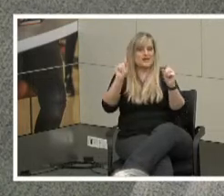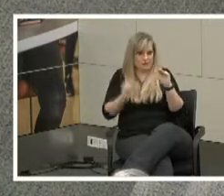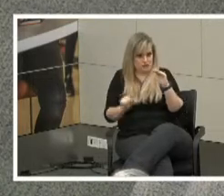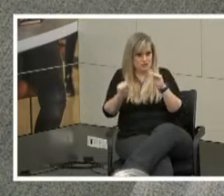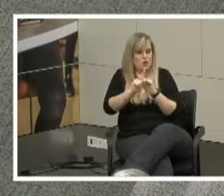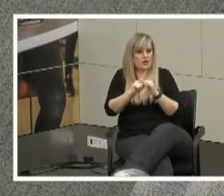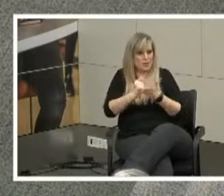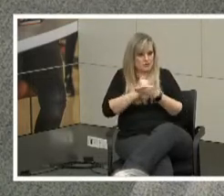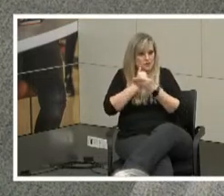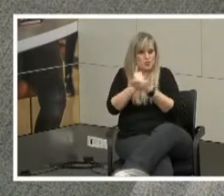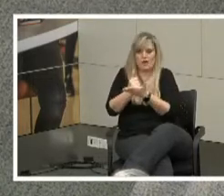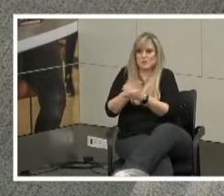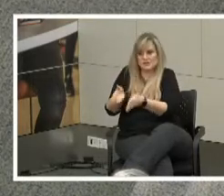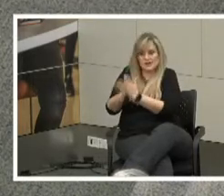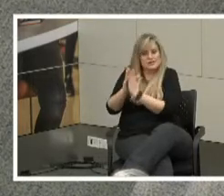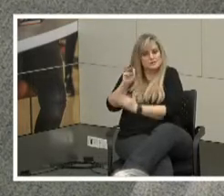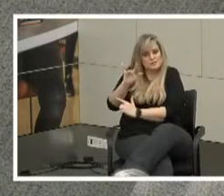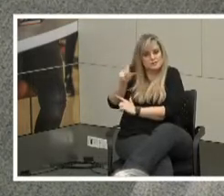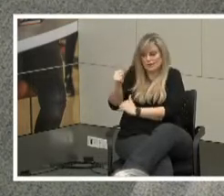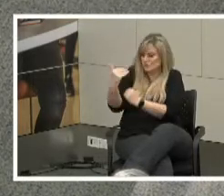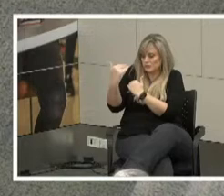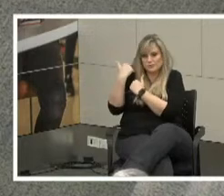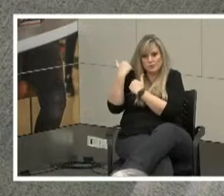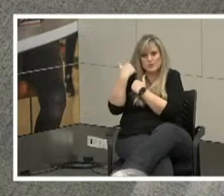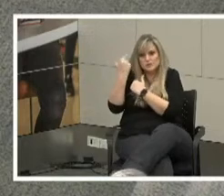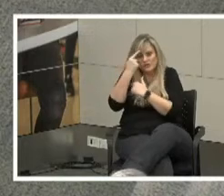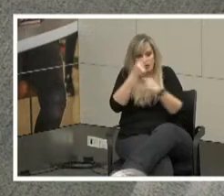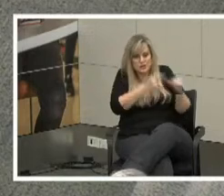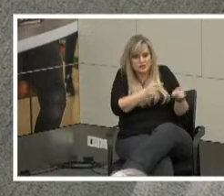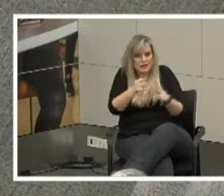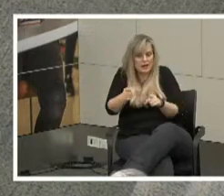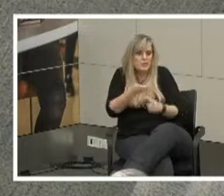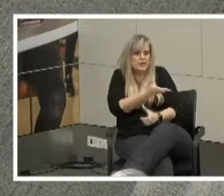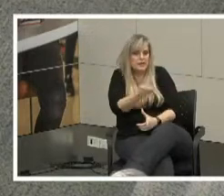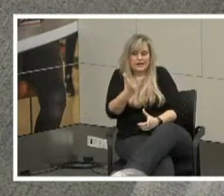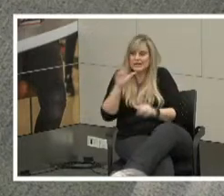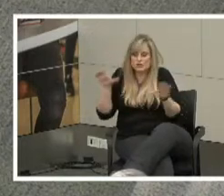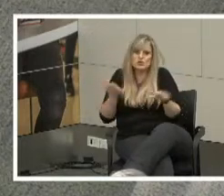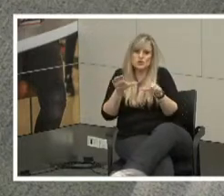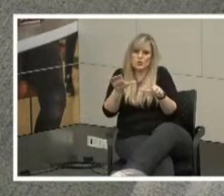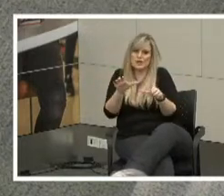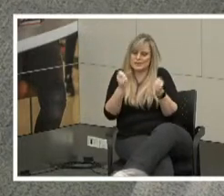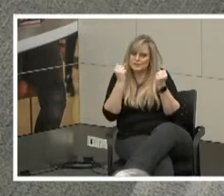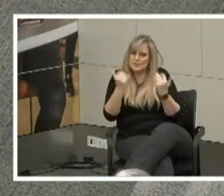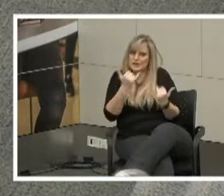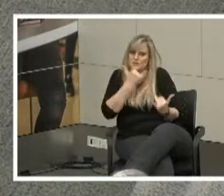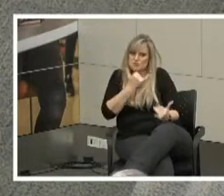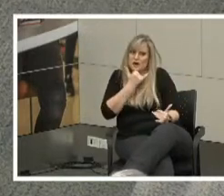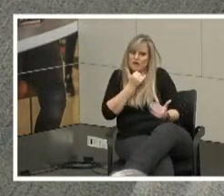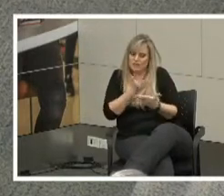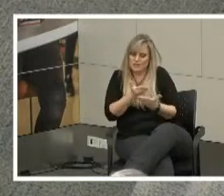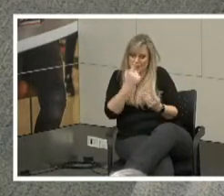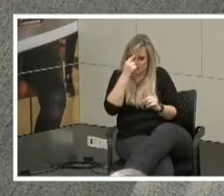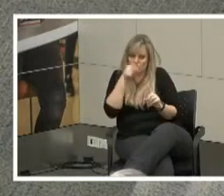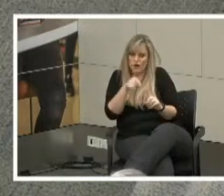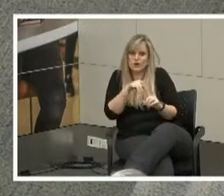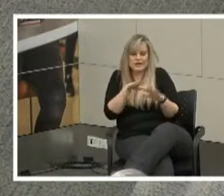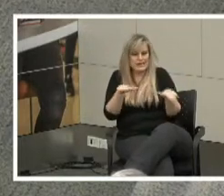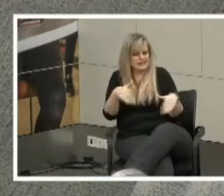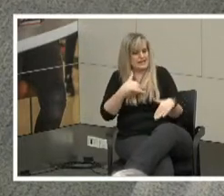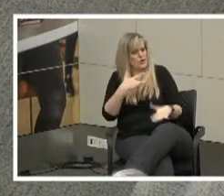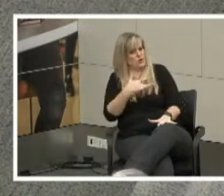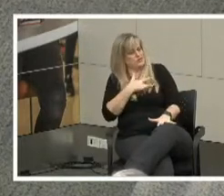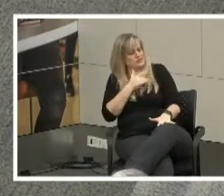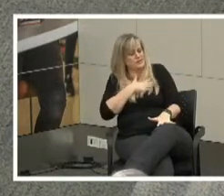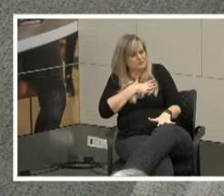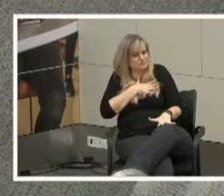us hold him accountable for what he's doing he's doing a lot of wrong things for our kids and that hurts me that